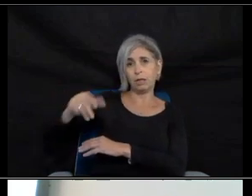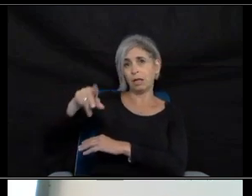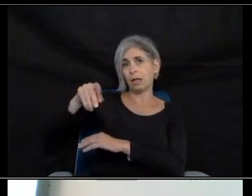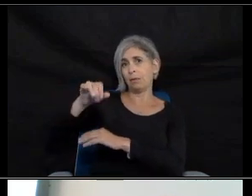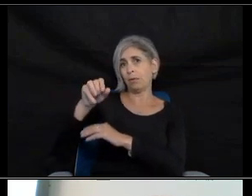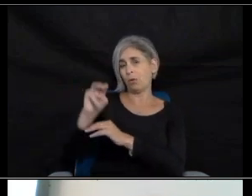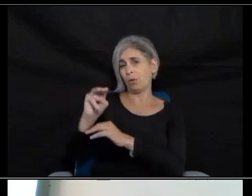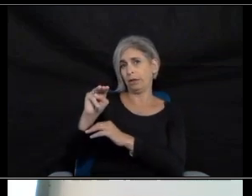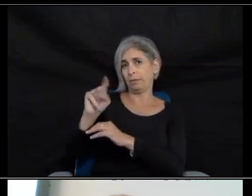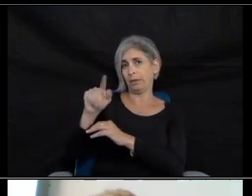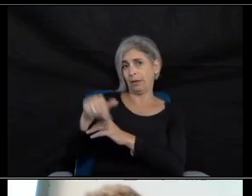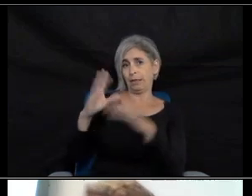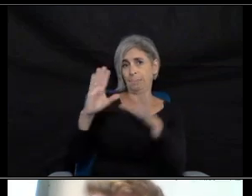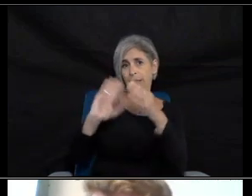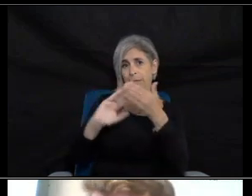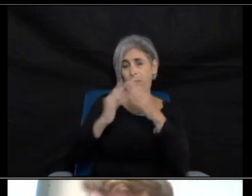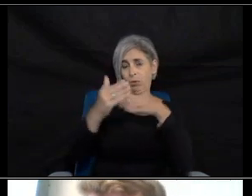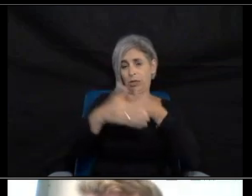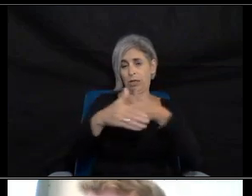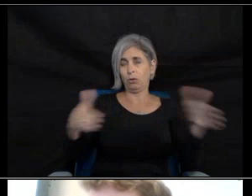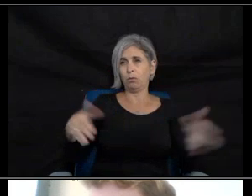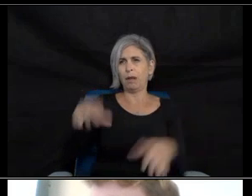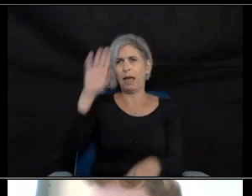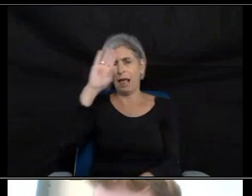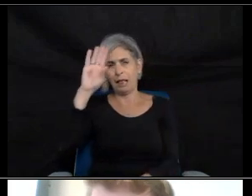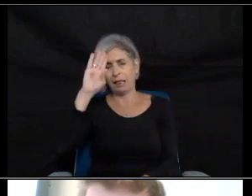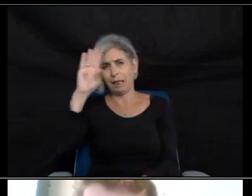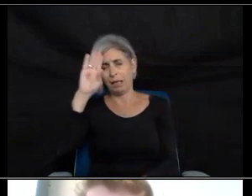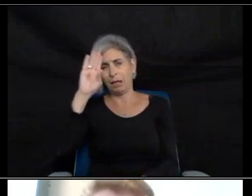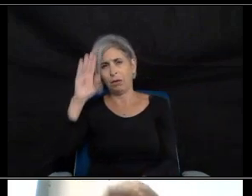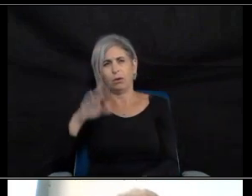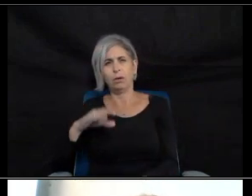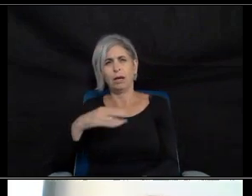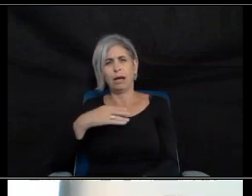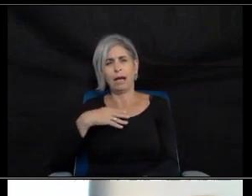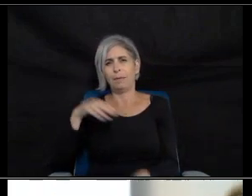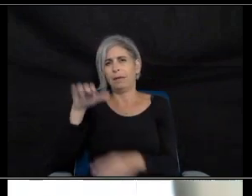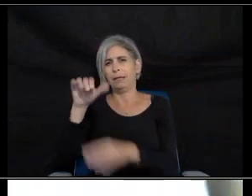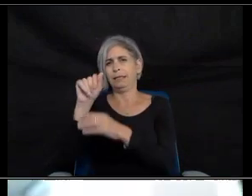community room. Hello, I'm Darrell Sanders,